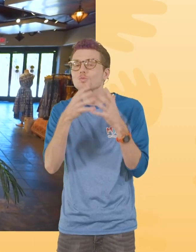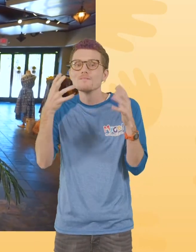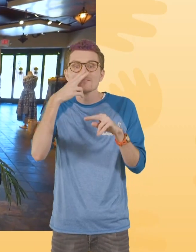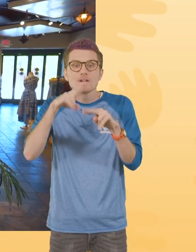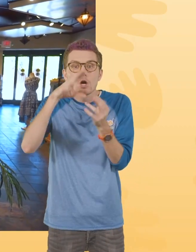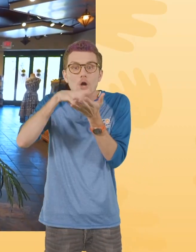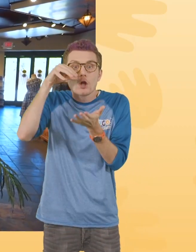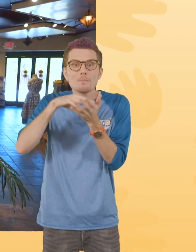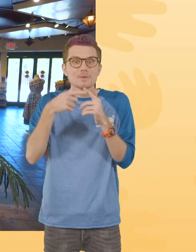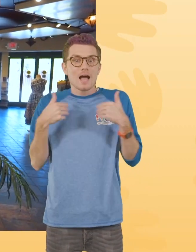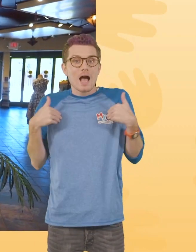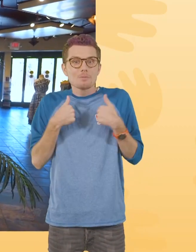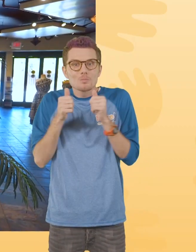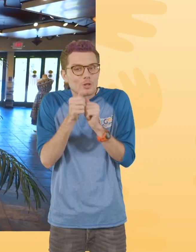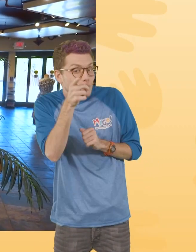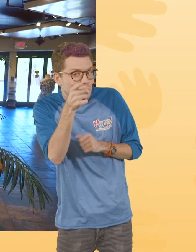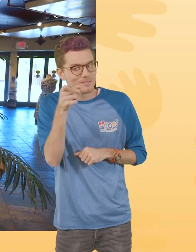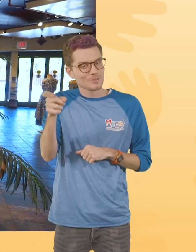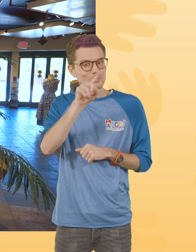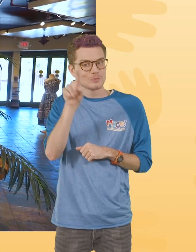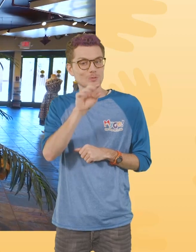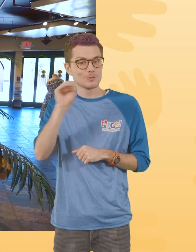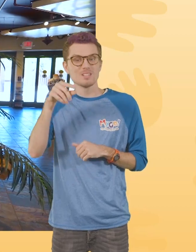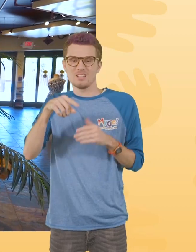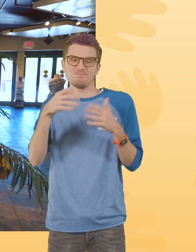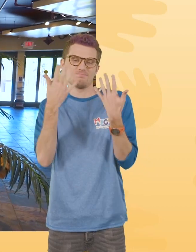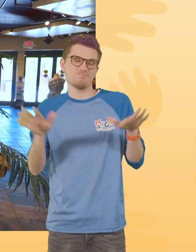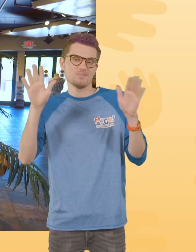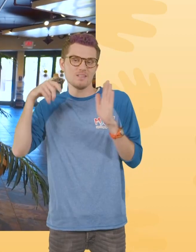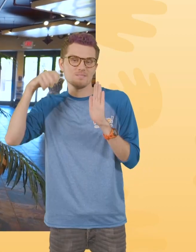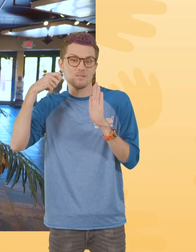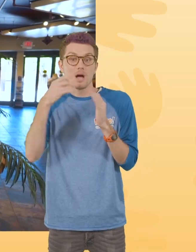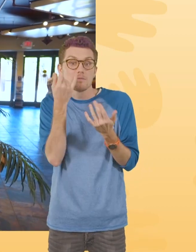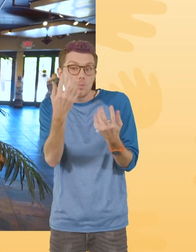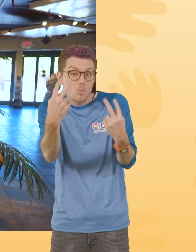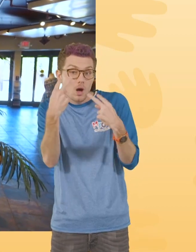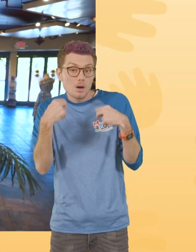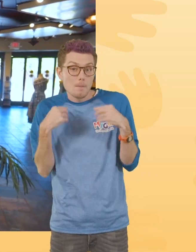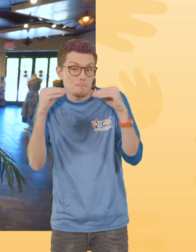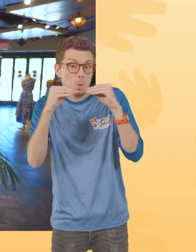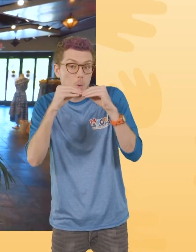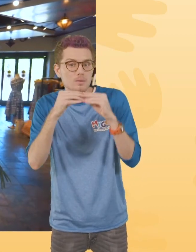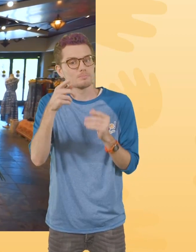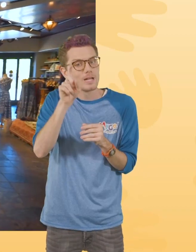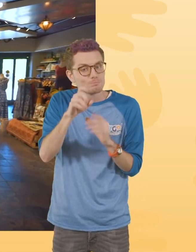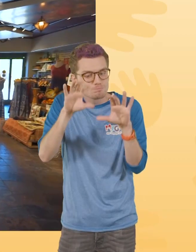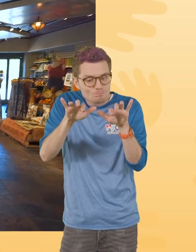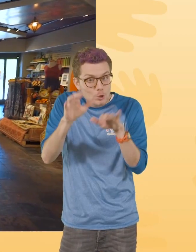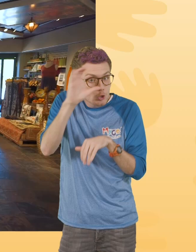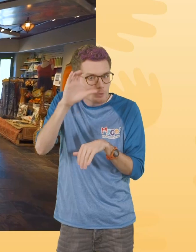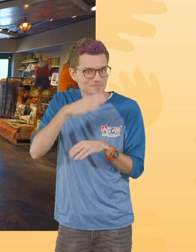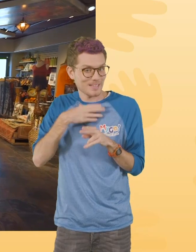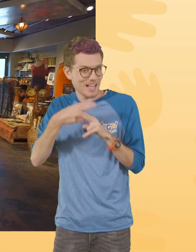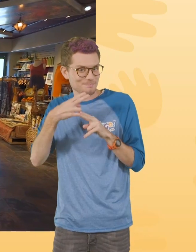about animals with you at the zoo. This is the end of this video, but if you want to watch more of my videos, all you have to do is search